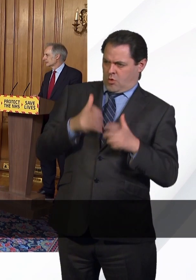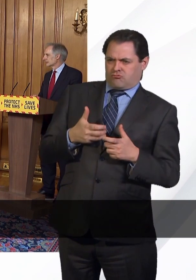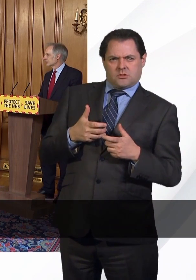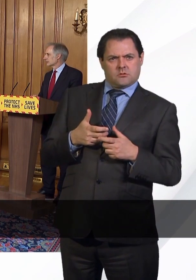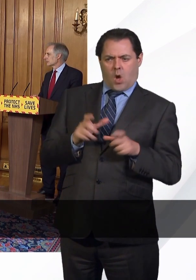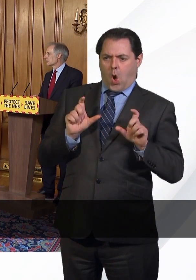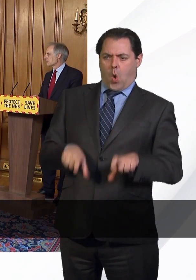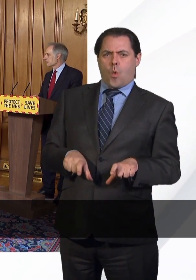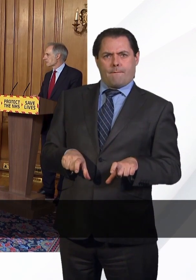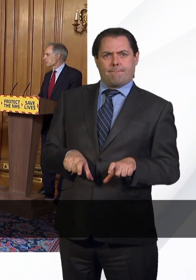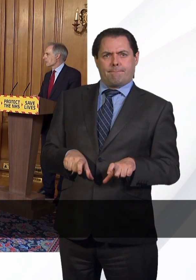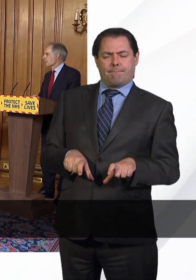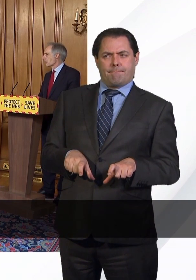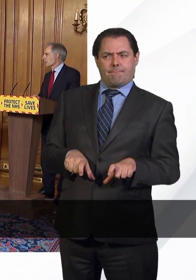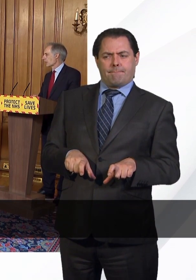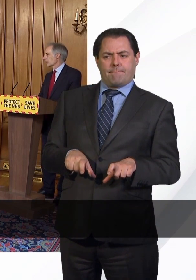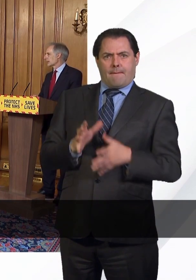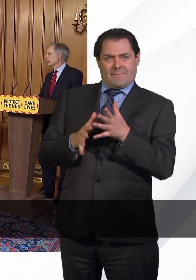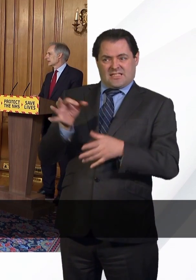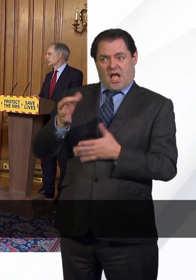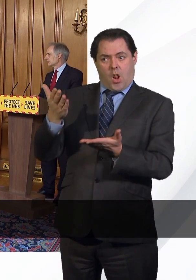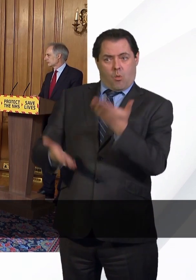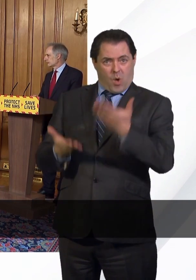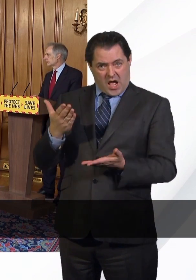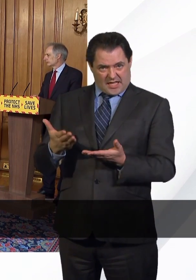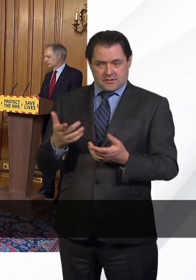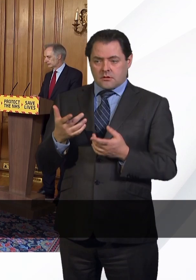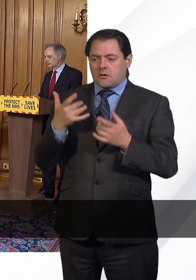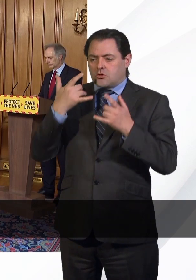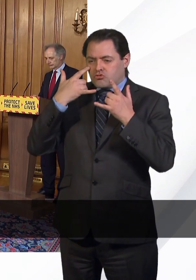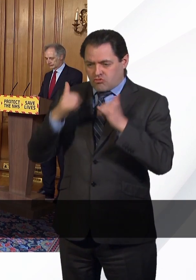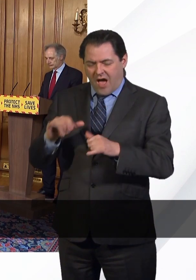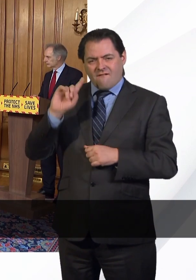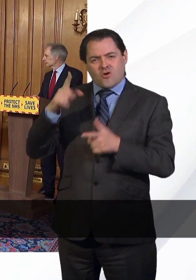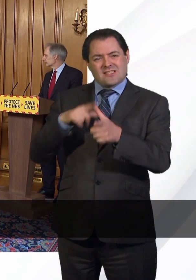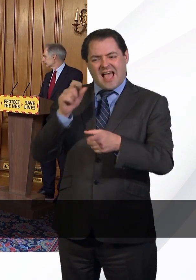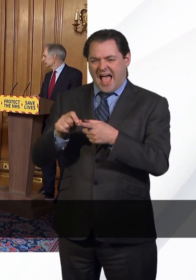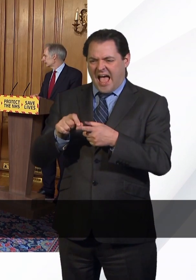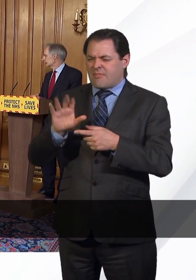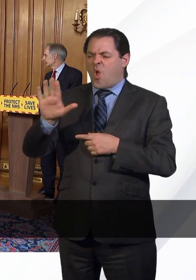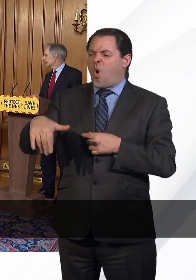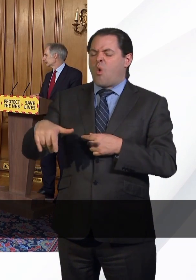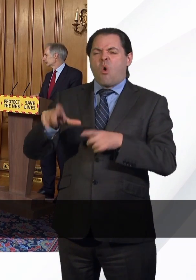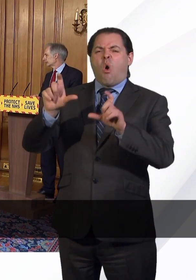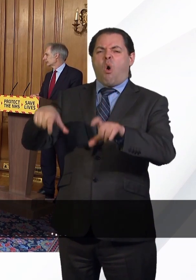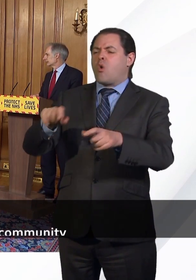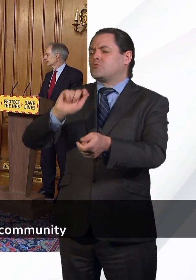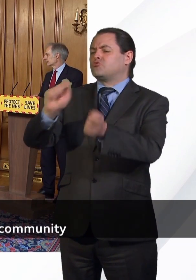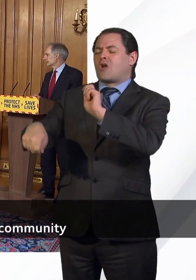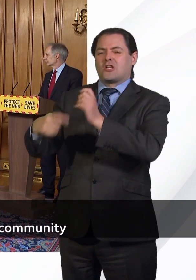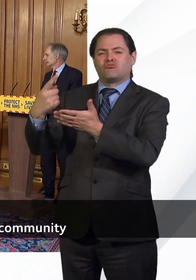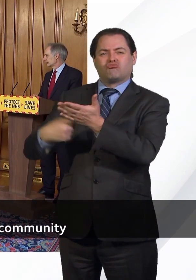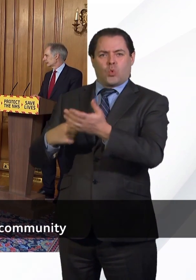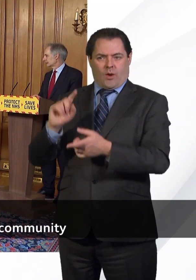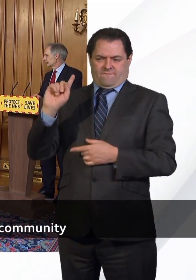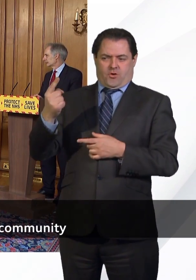measures could be lifted here early to form part of that trial. Could lockdown on the Isle of Wight be lifted earlier than the rest of the UK? And if so,